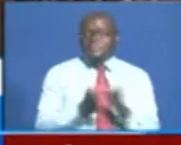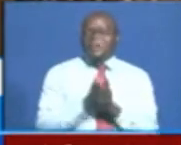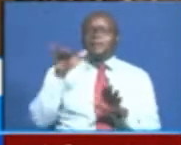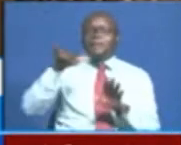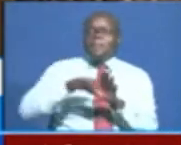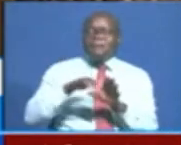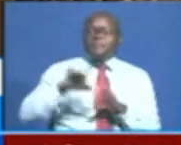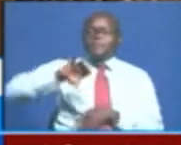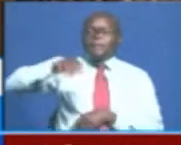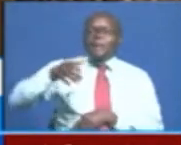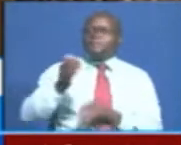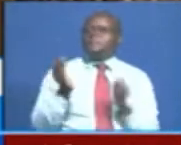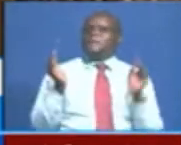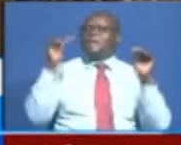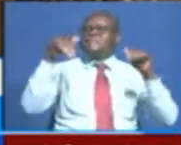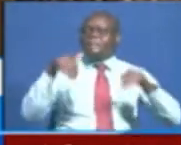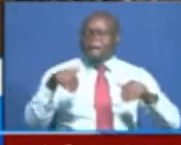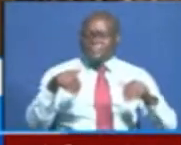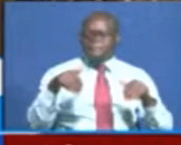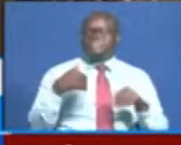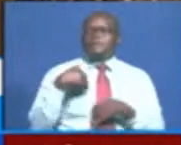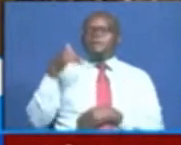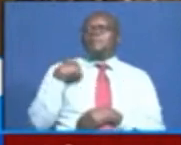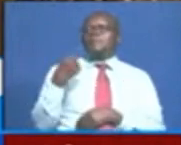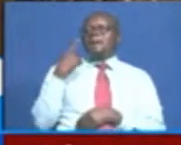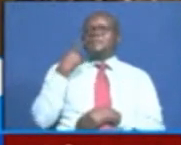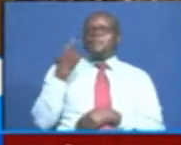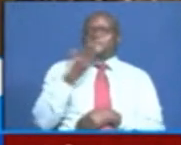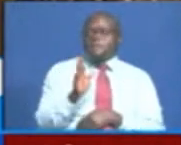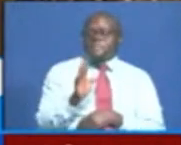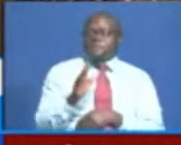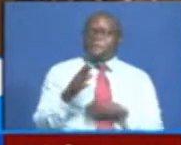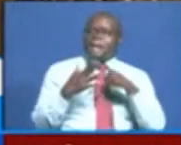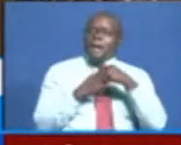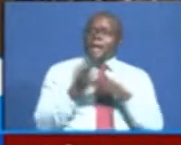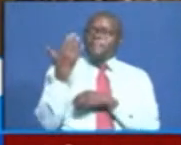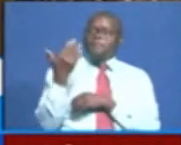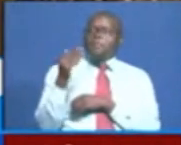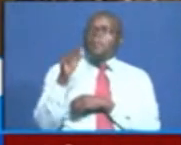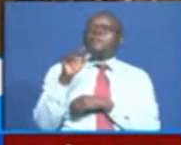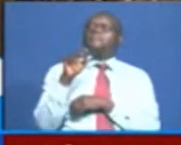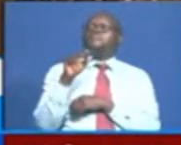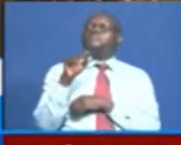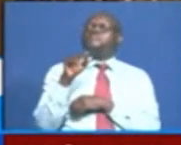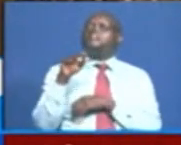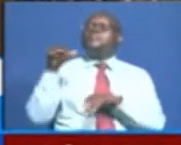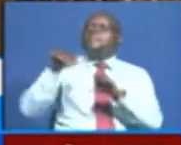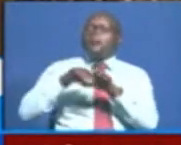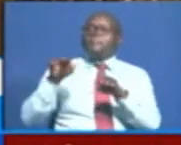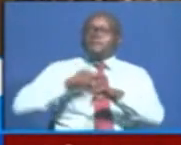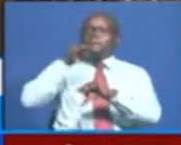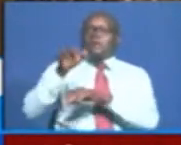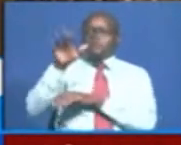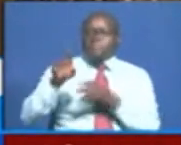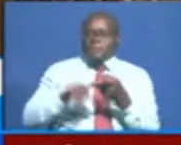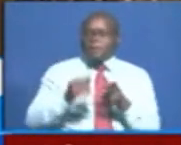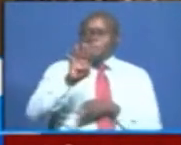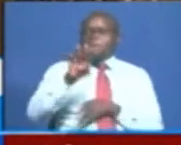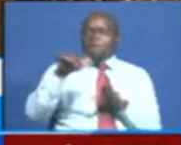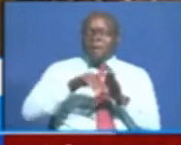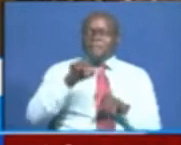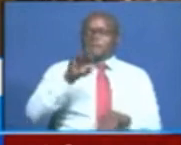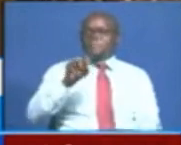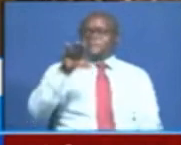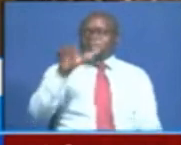county assemblies. I note that 9 former members of National Assembly and 4 members of the county assemblies